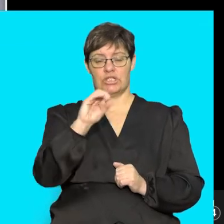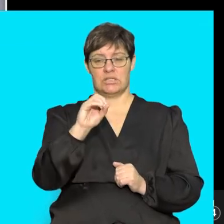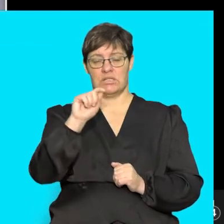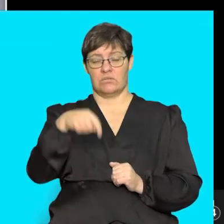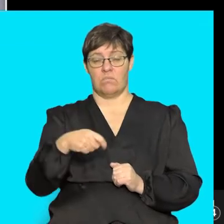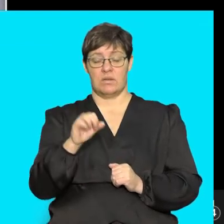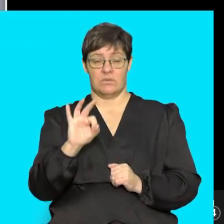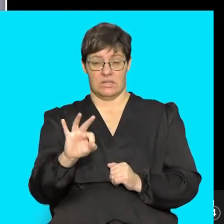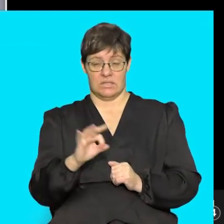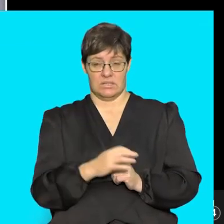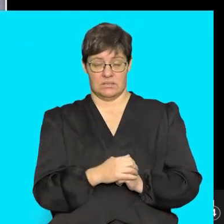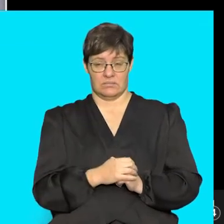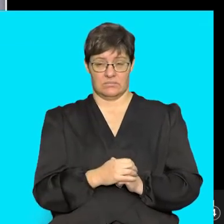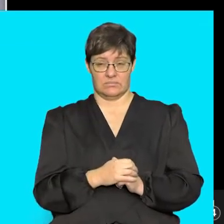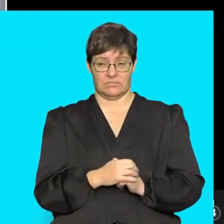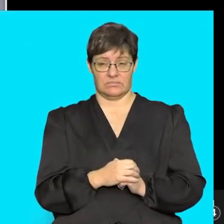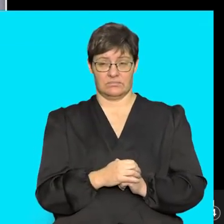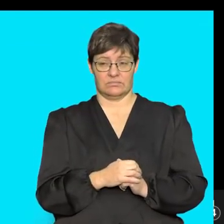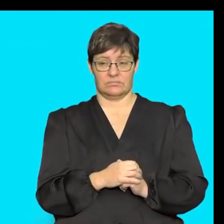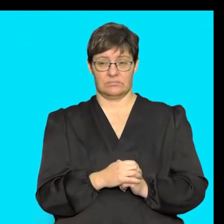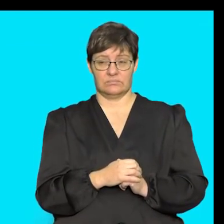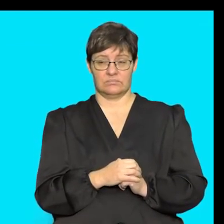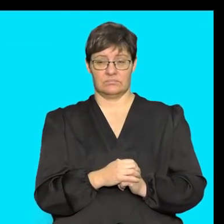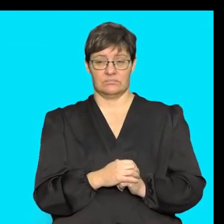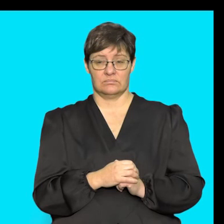That's what I get, about 30.